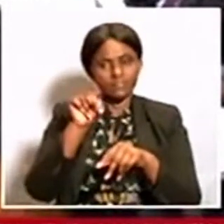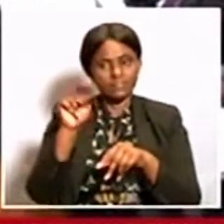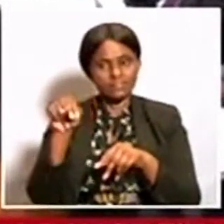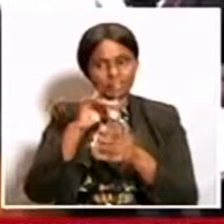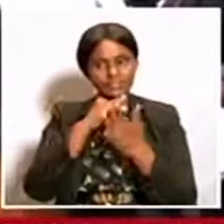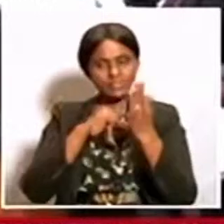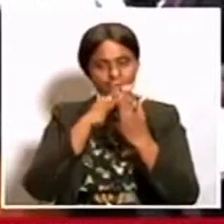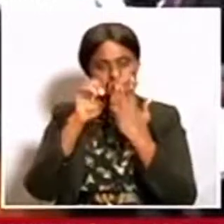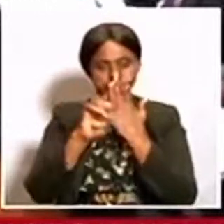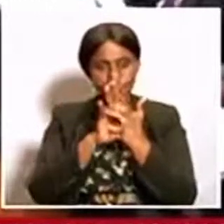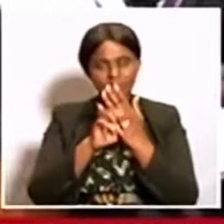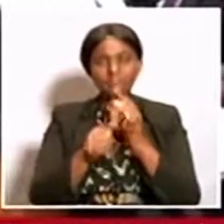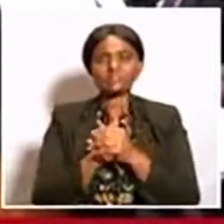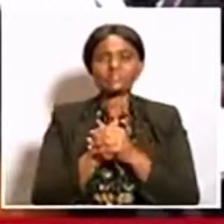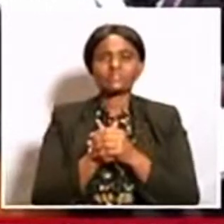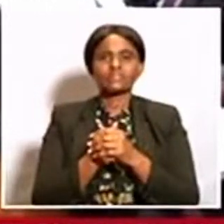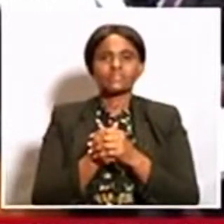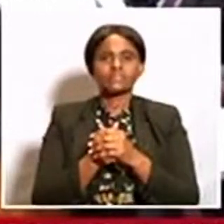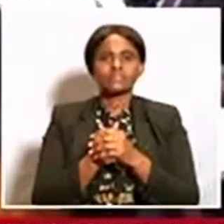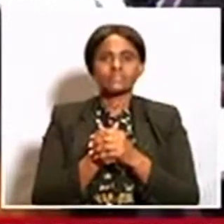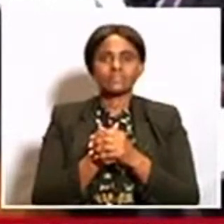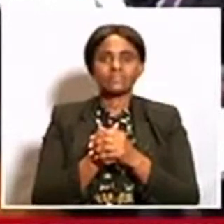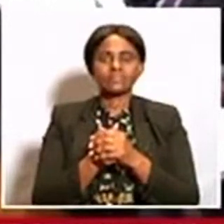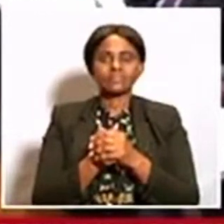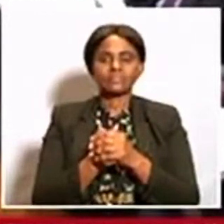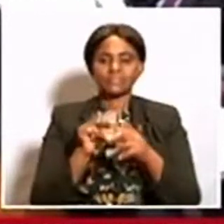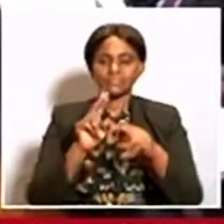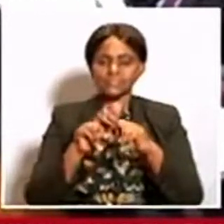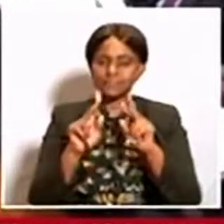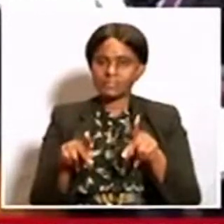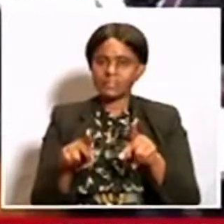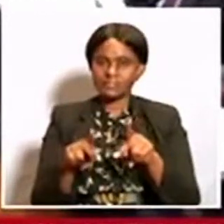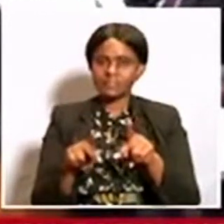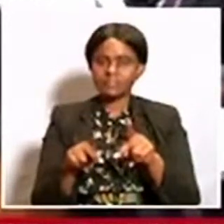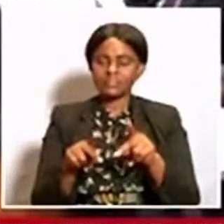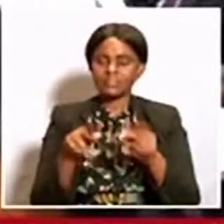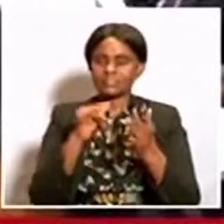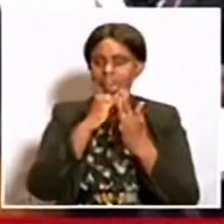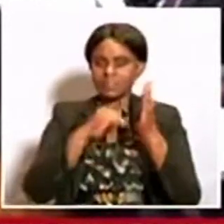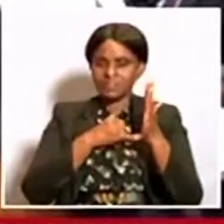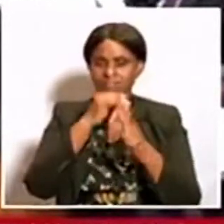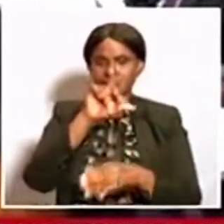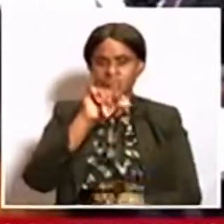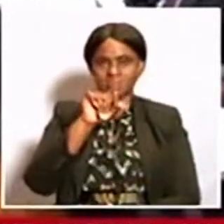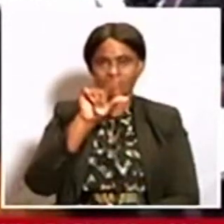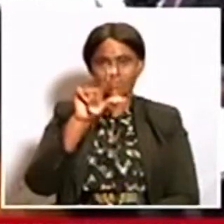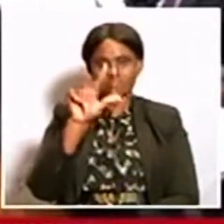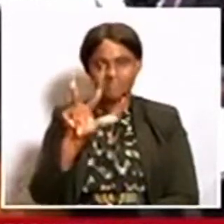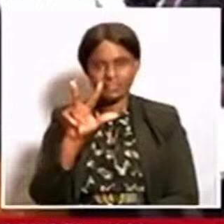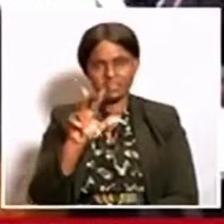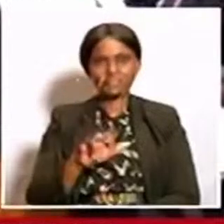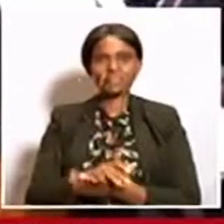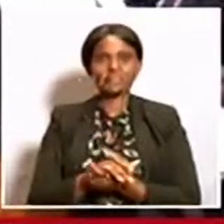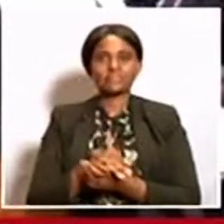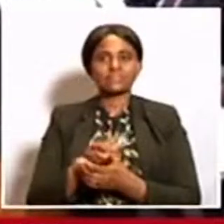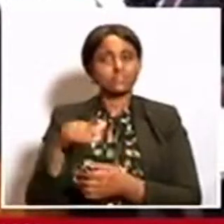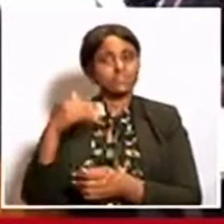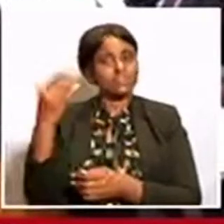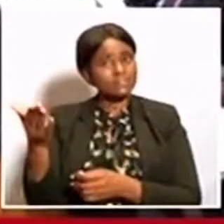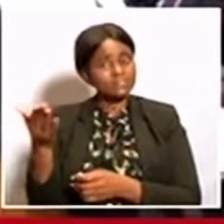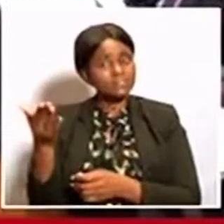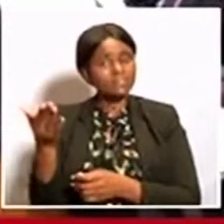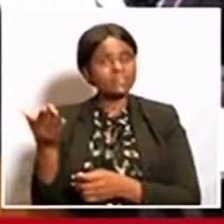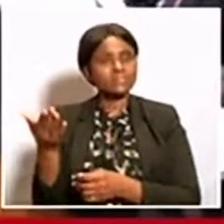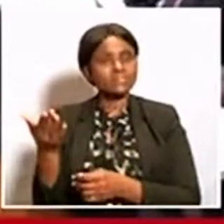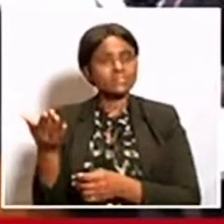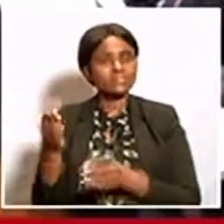June. Okay. Chair, January 2023. Next?